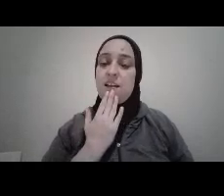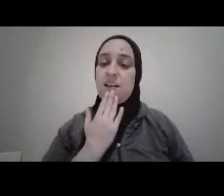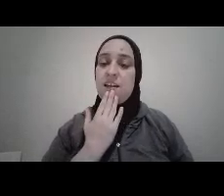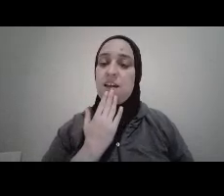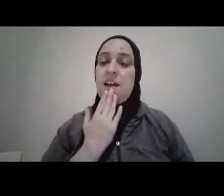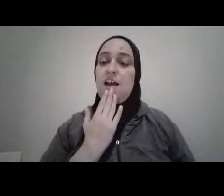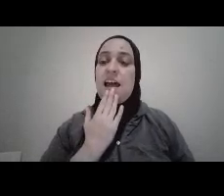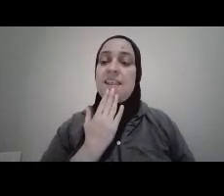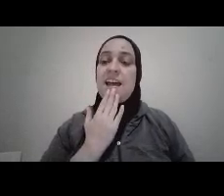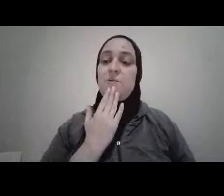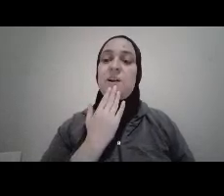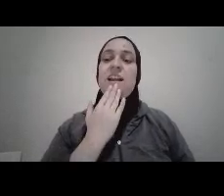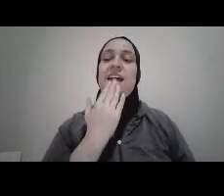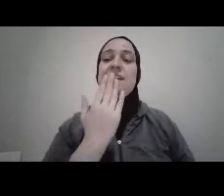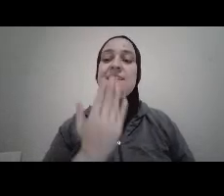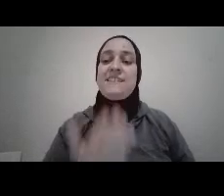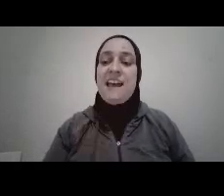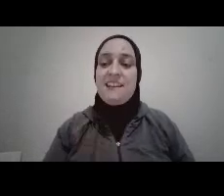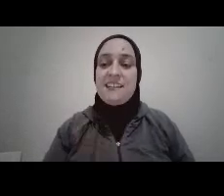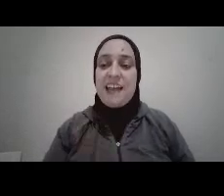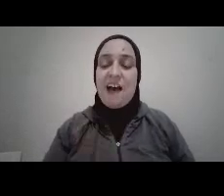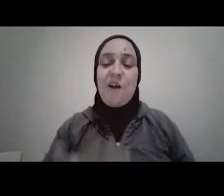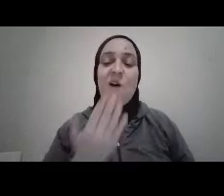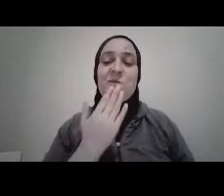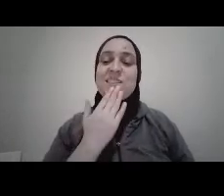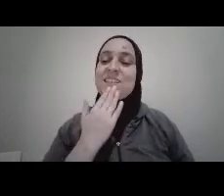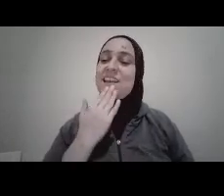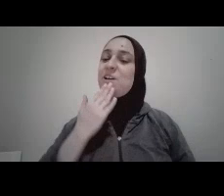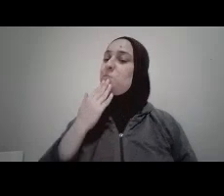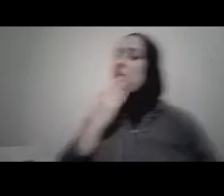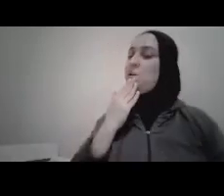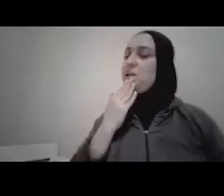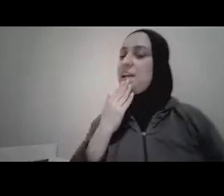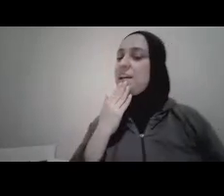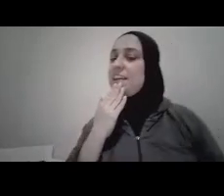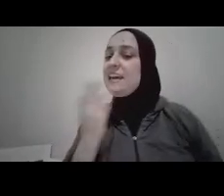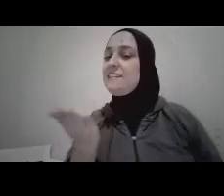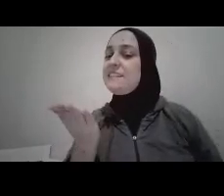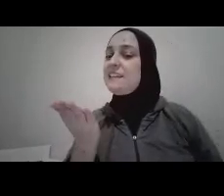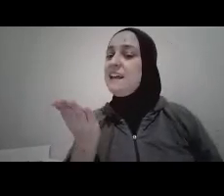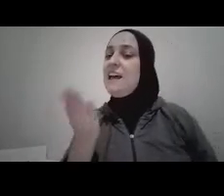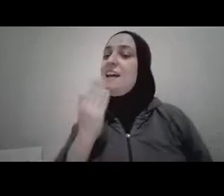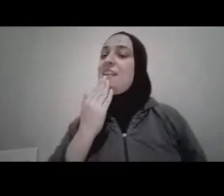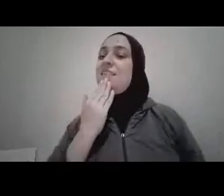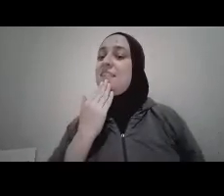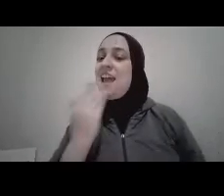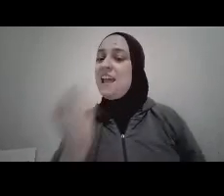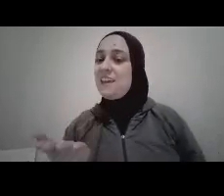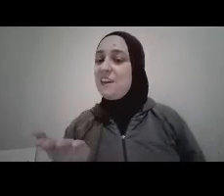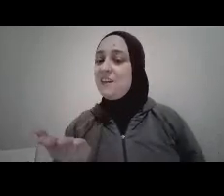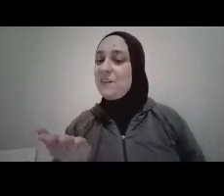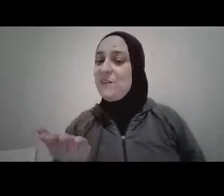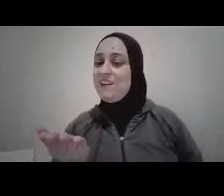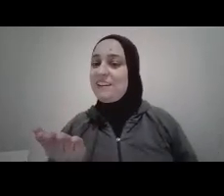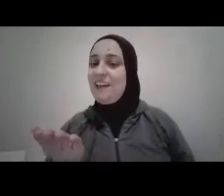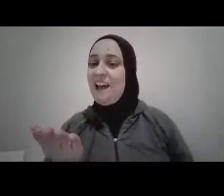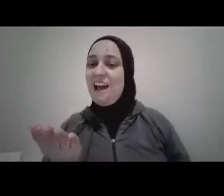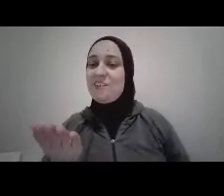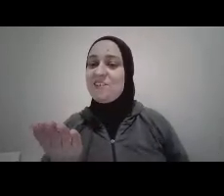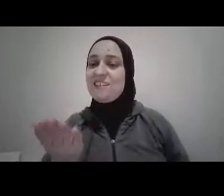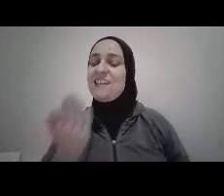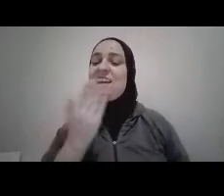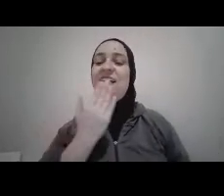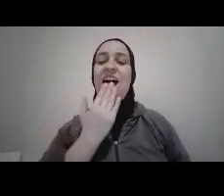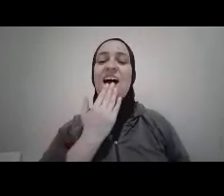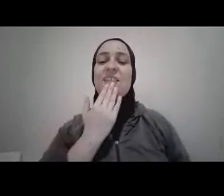chin. And then we're going to extend it out. Almost looks like you're blowing a kiss. Thank you. Yeah,